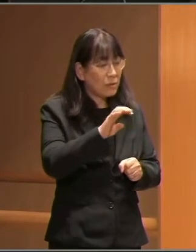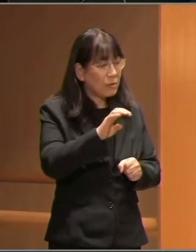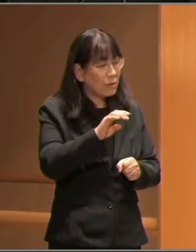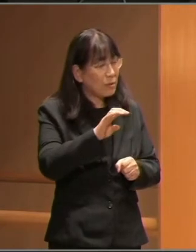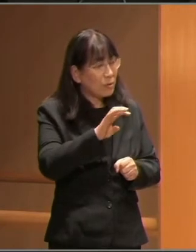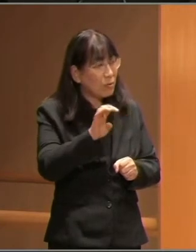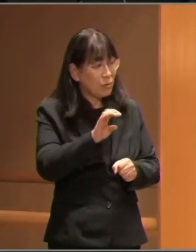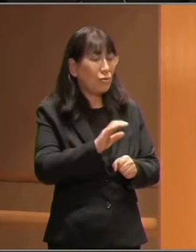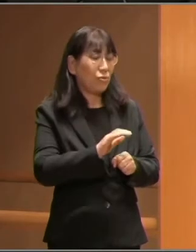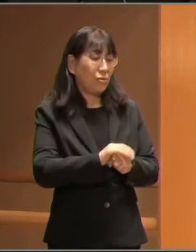41-inch,